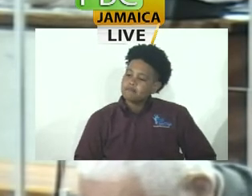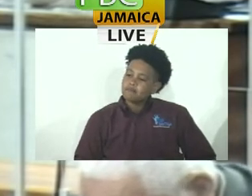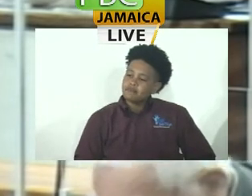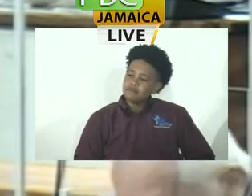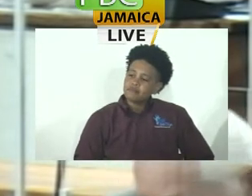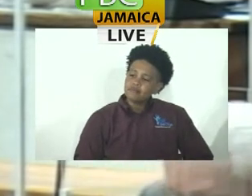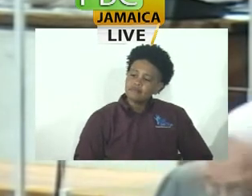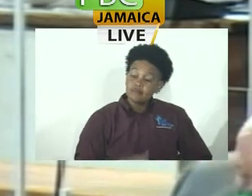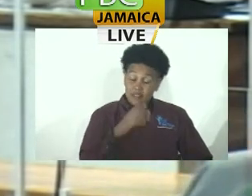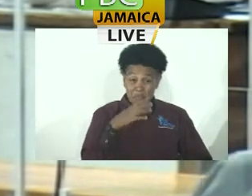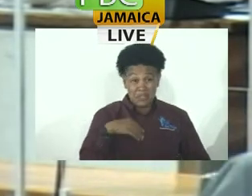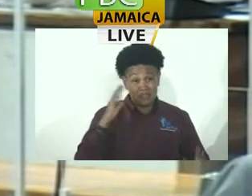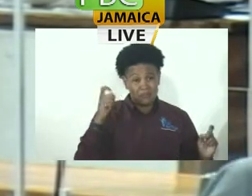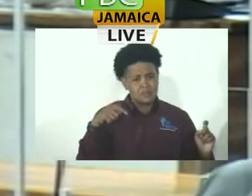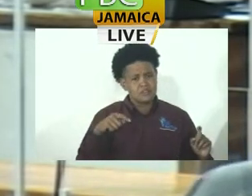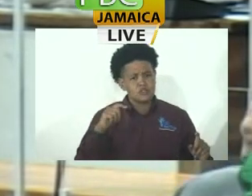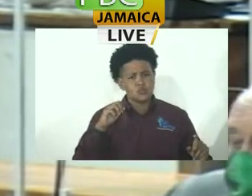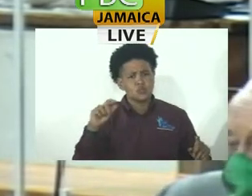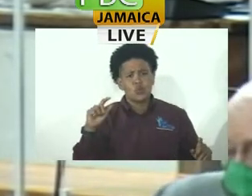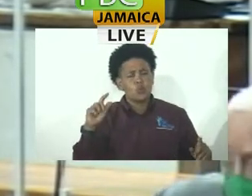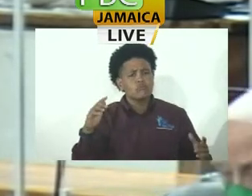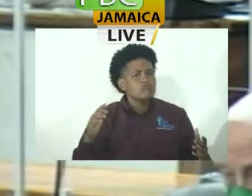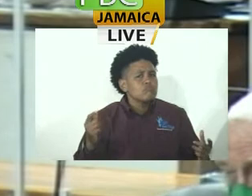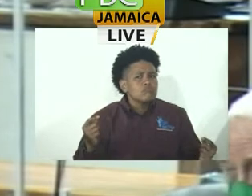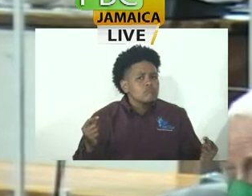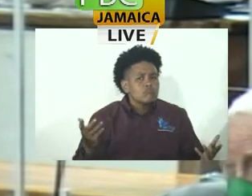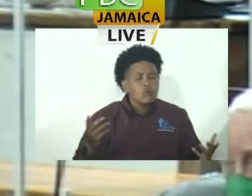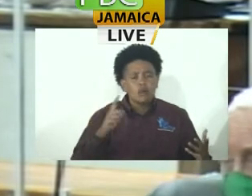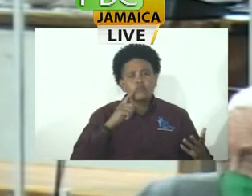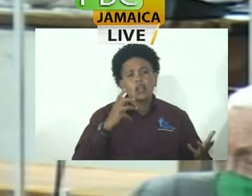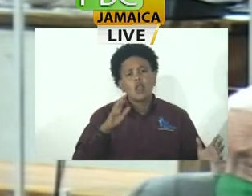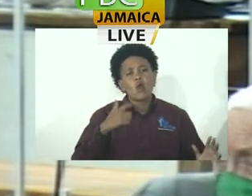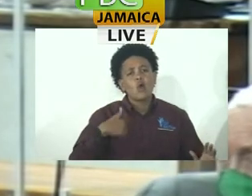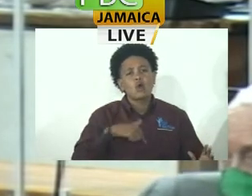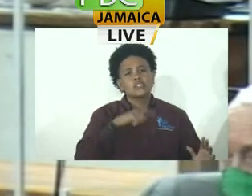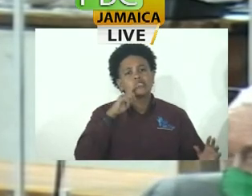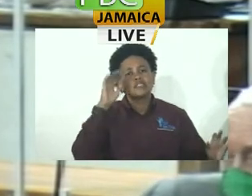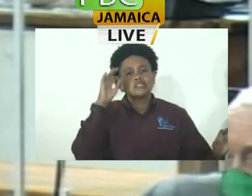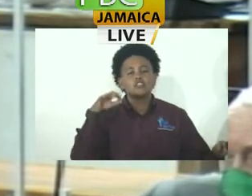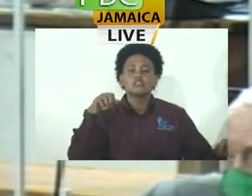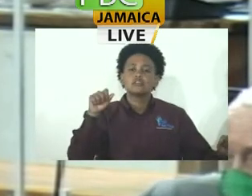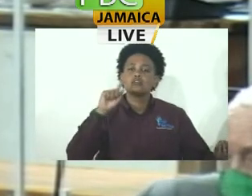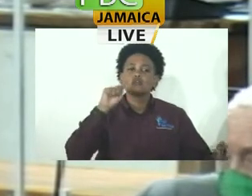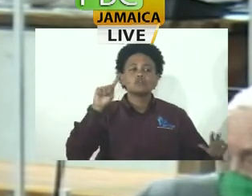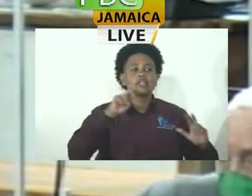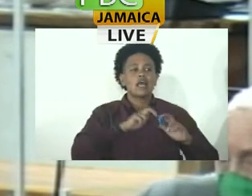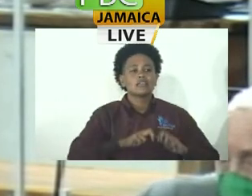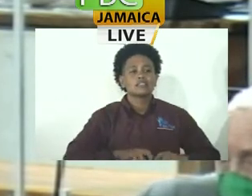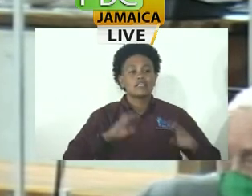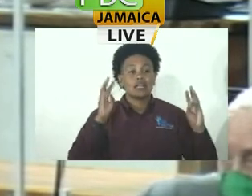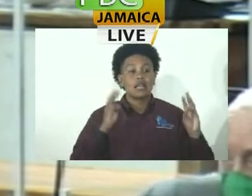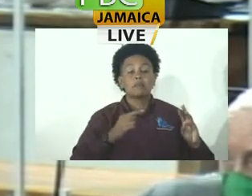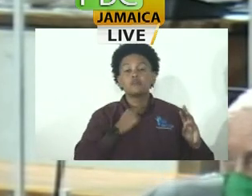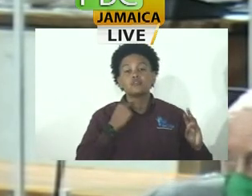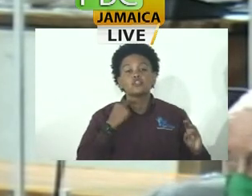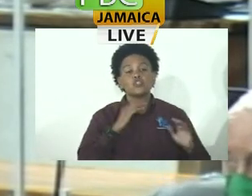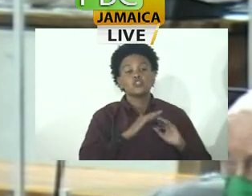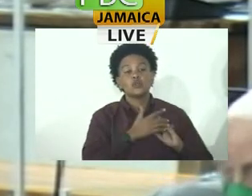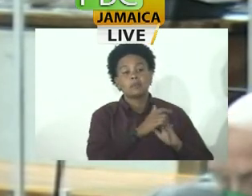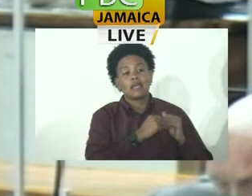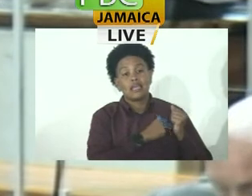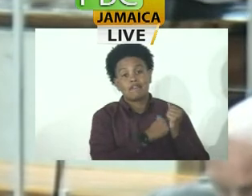madam speaker this tool will enable us as decision makers to assess climate risk to jamaica's infrastructure